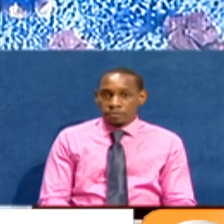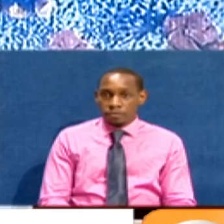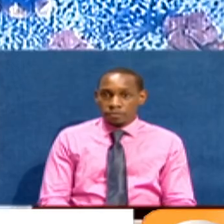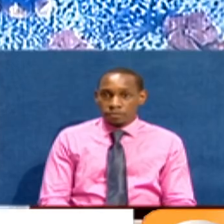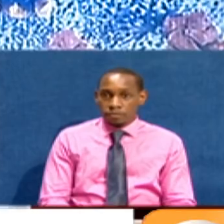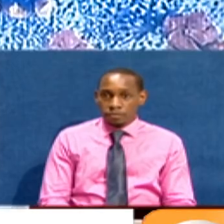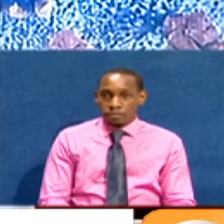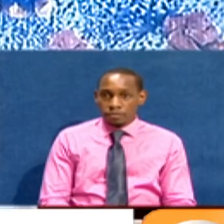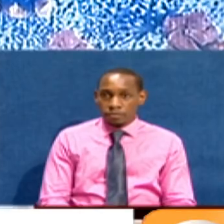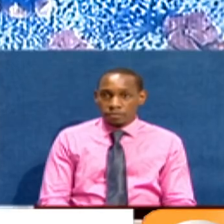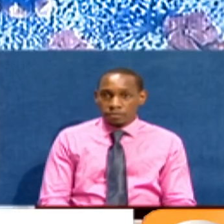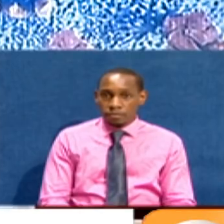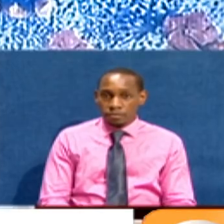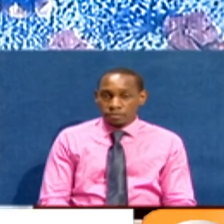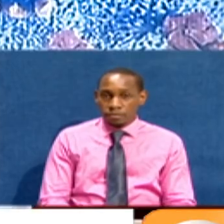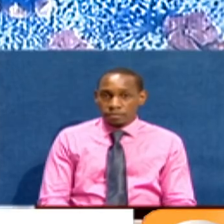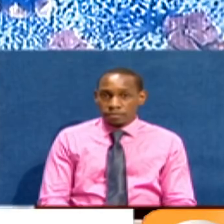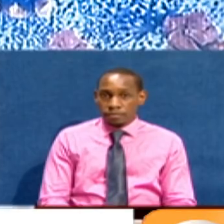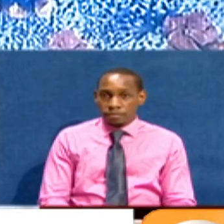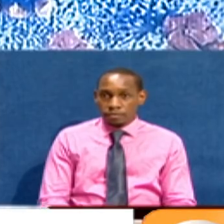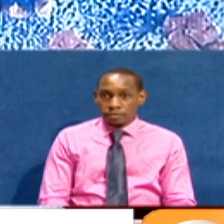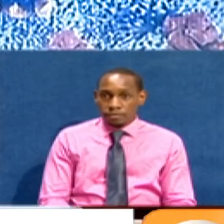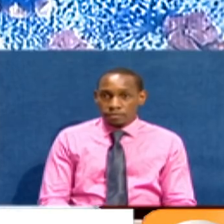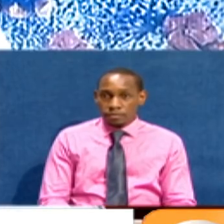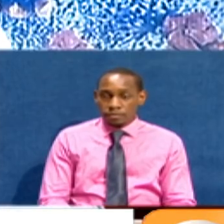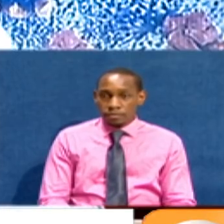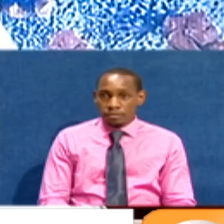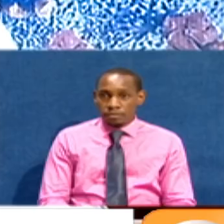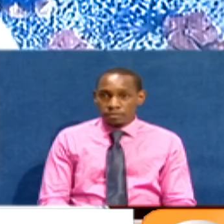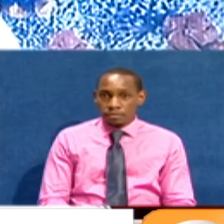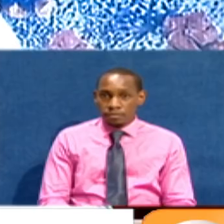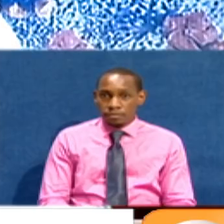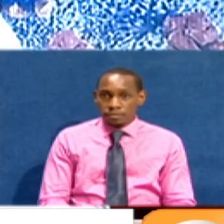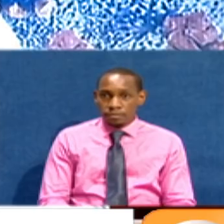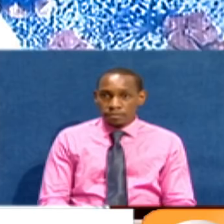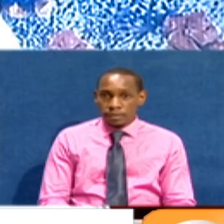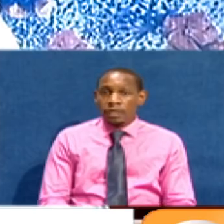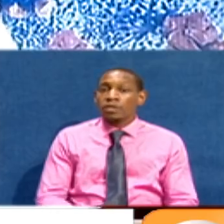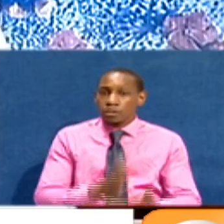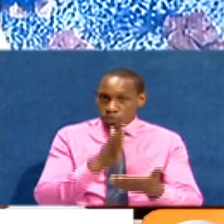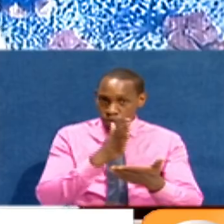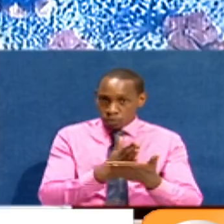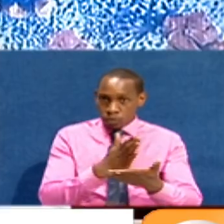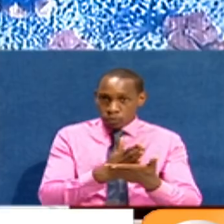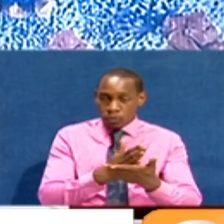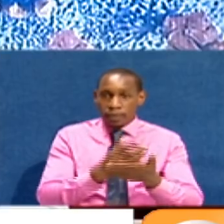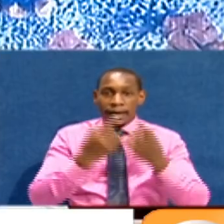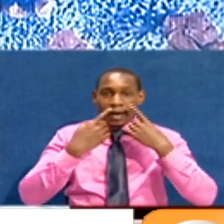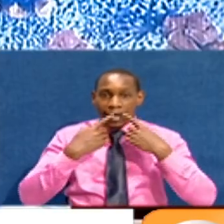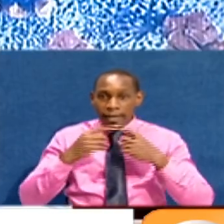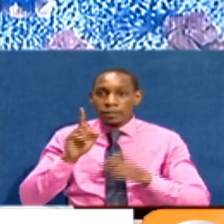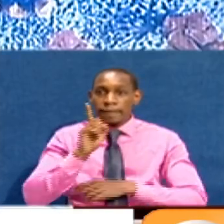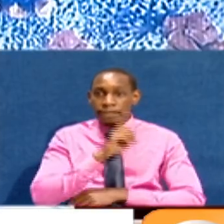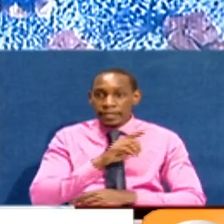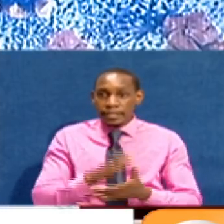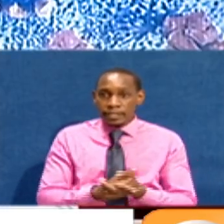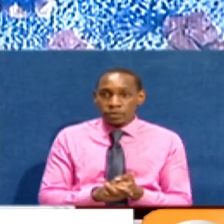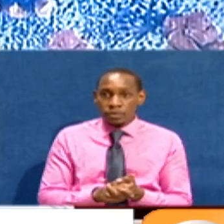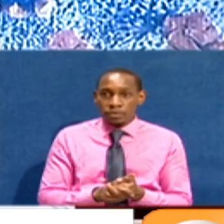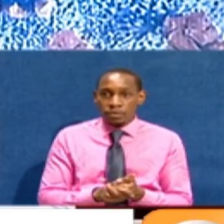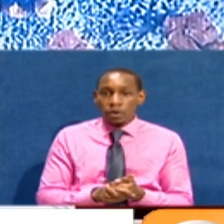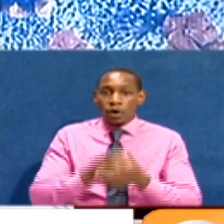be can be observed about this as a step. The fact that they've announced